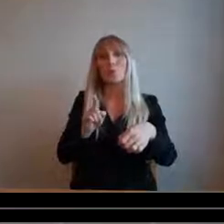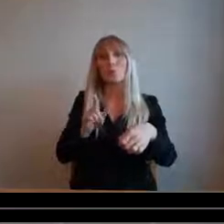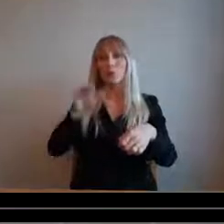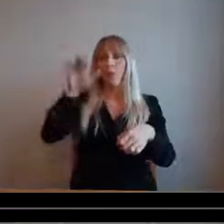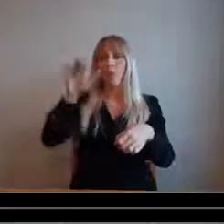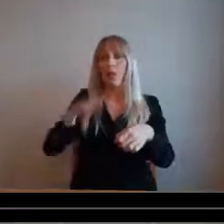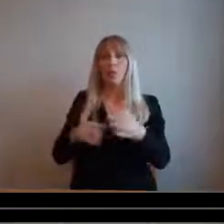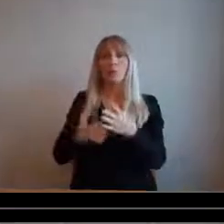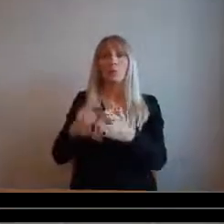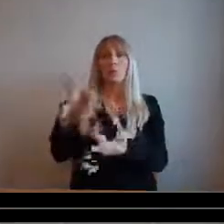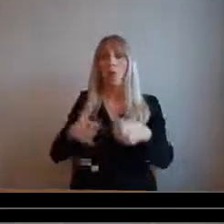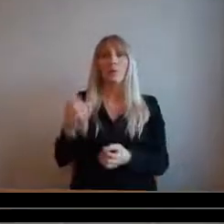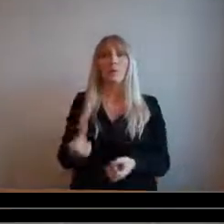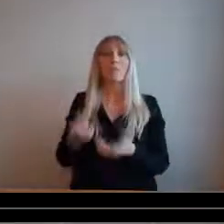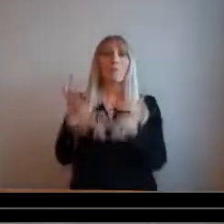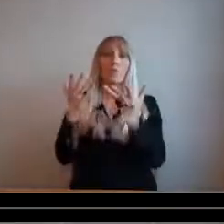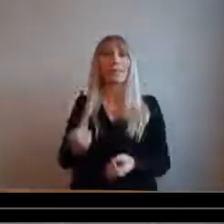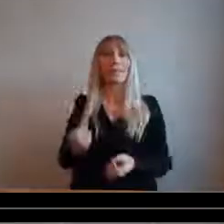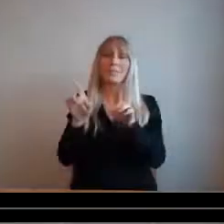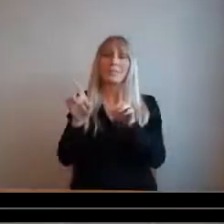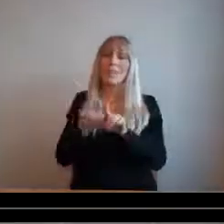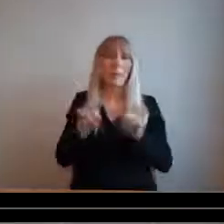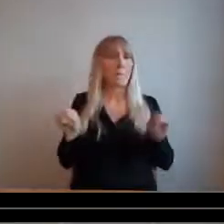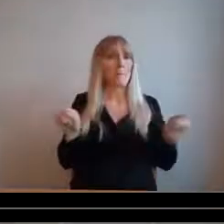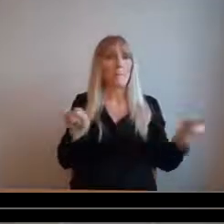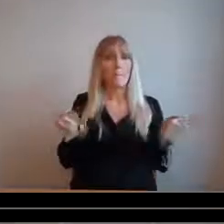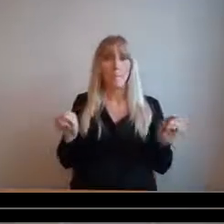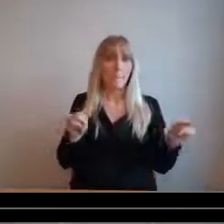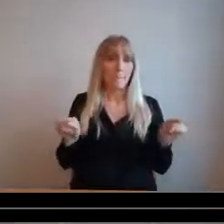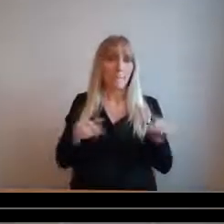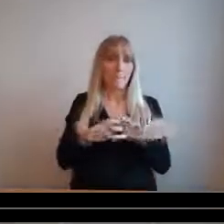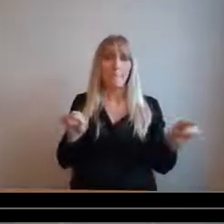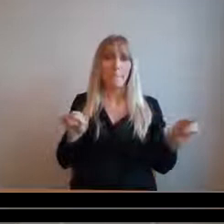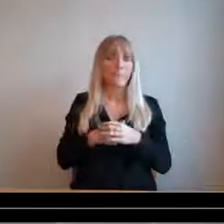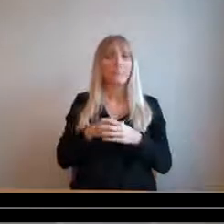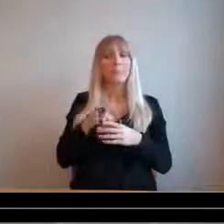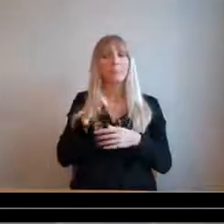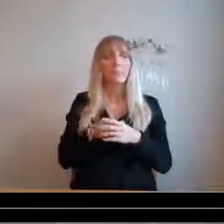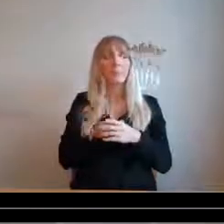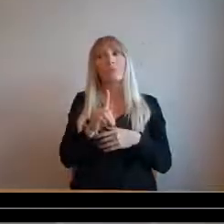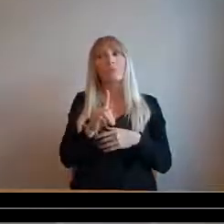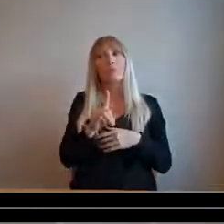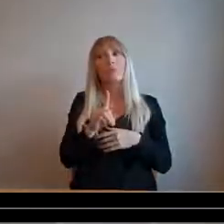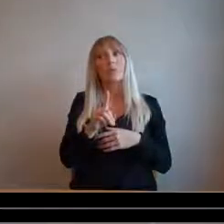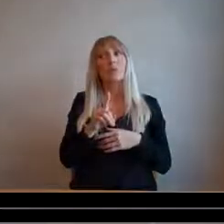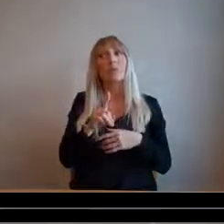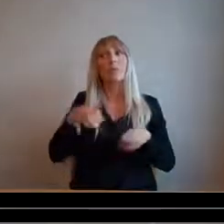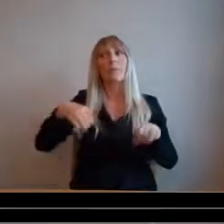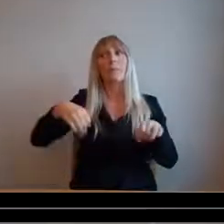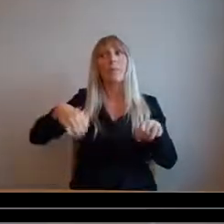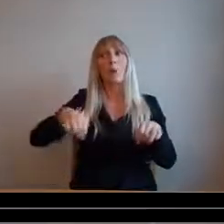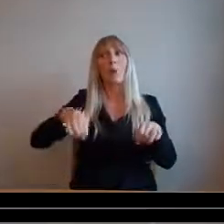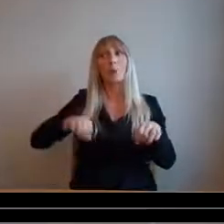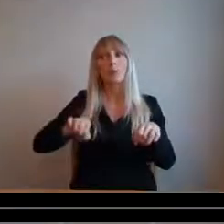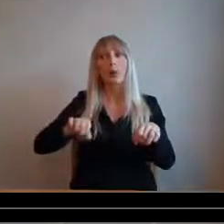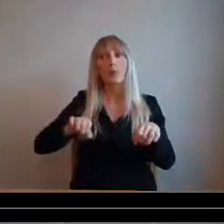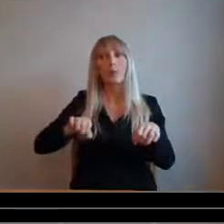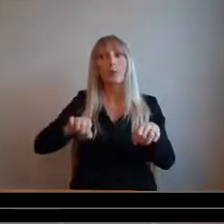crossing free, the same as Dartford. The motorcyclist,